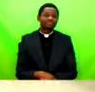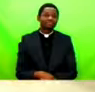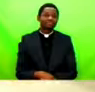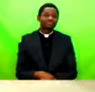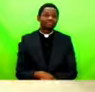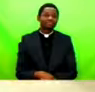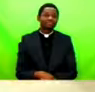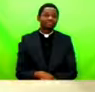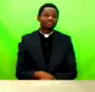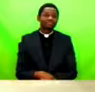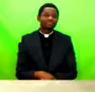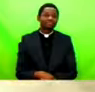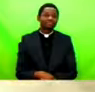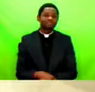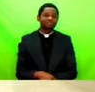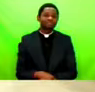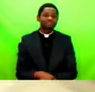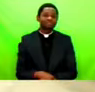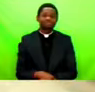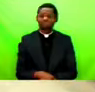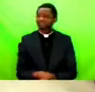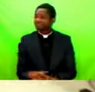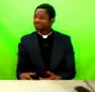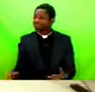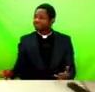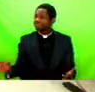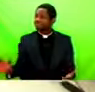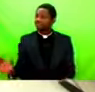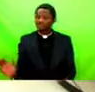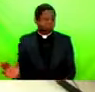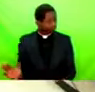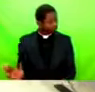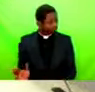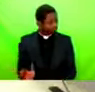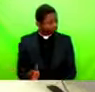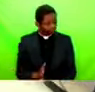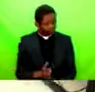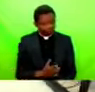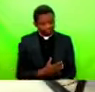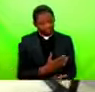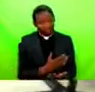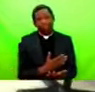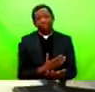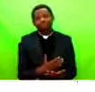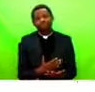Obeka no